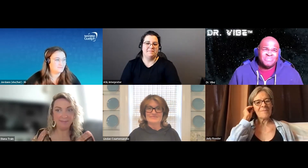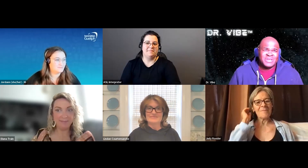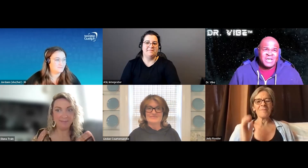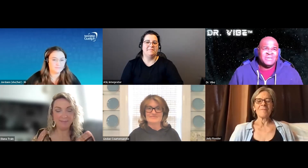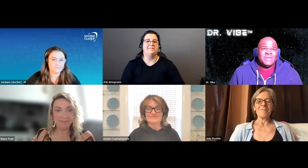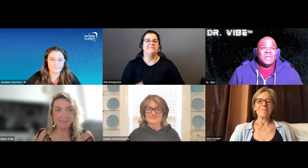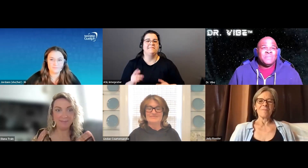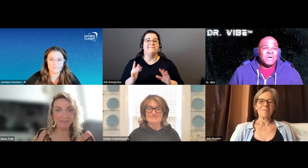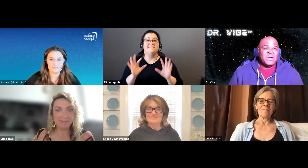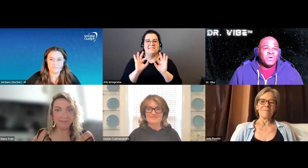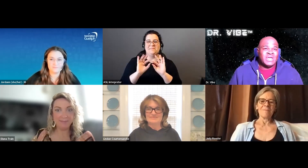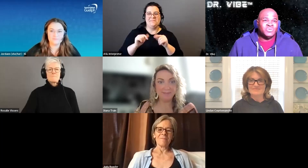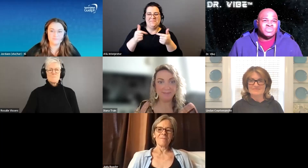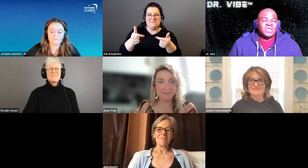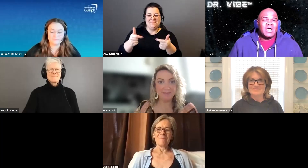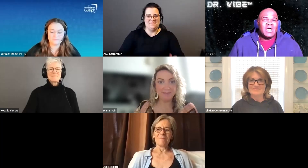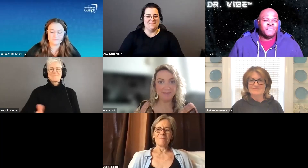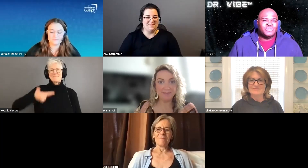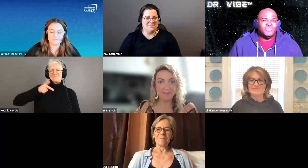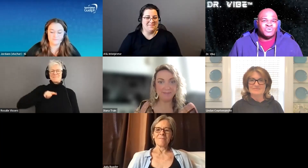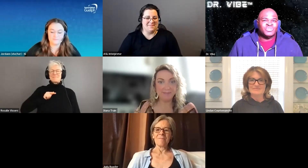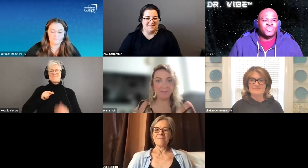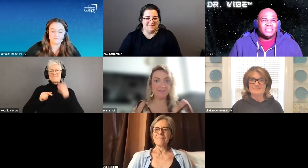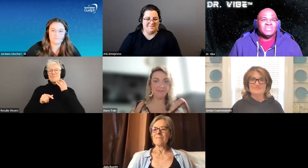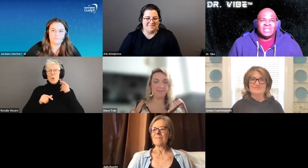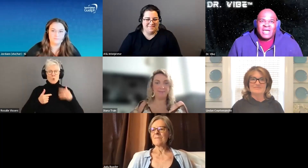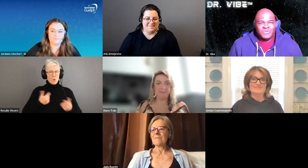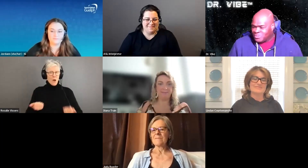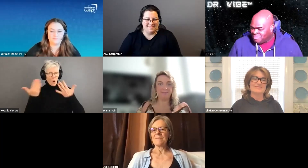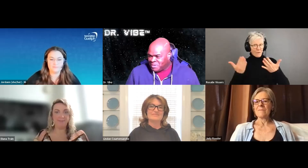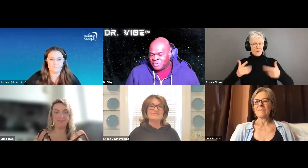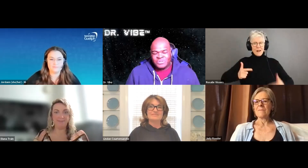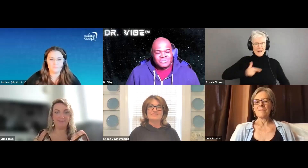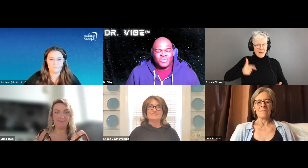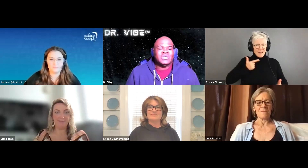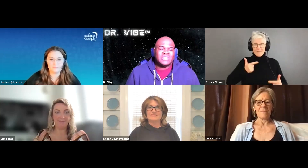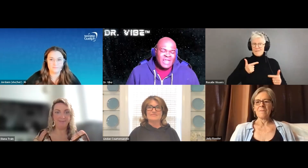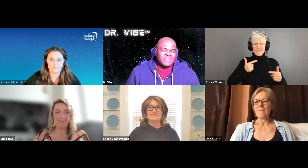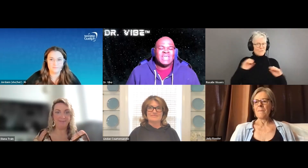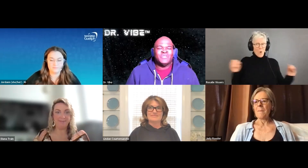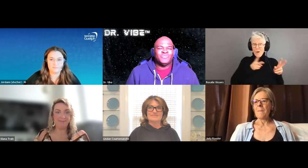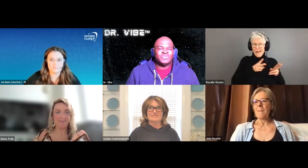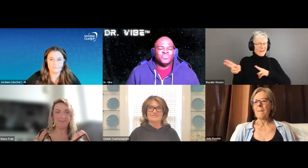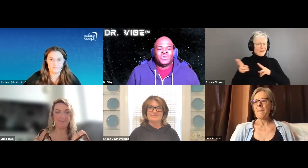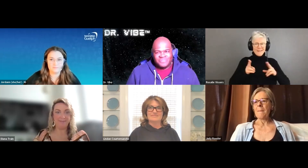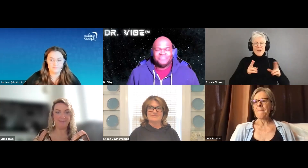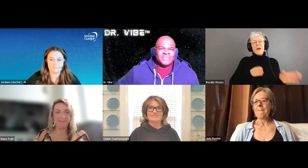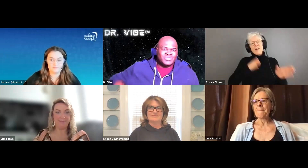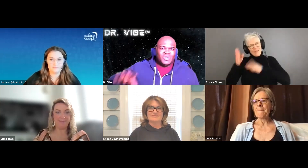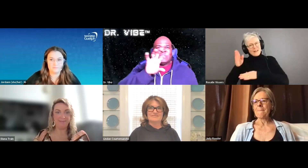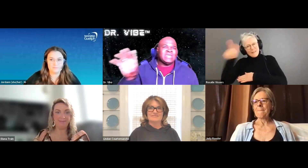podcast, probably not. But what I do is I offer two versions. One, the live version, people can watch, and then I have an edited version